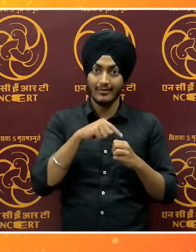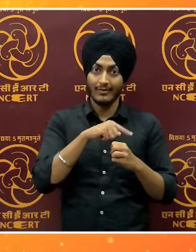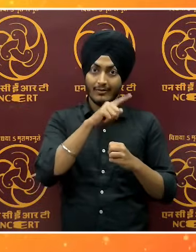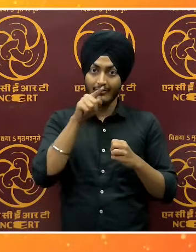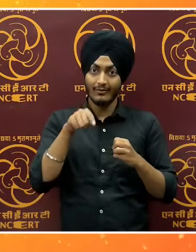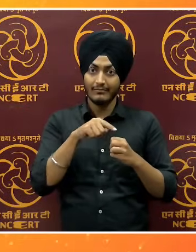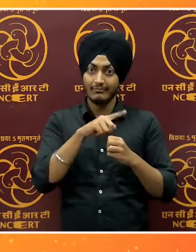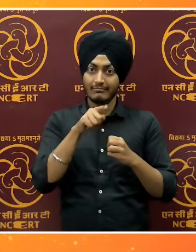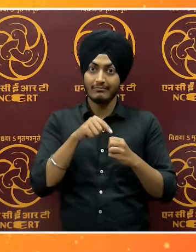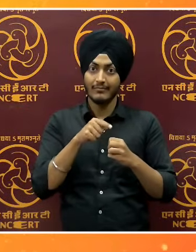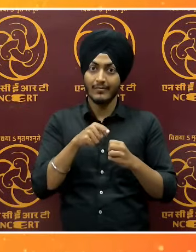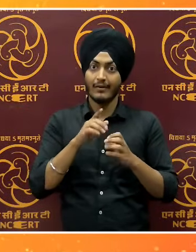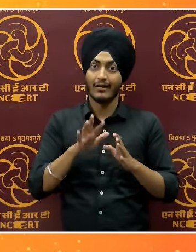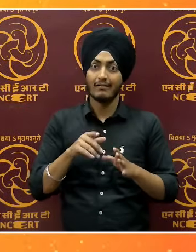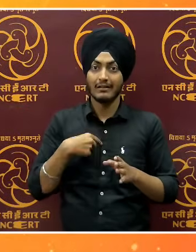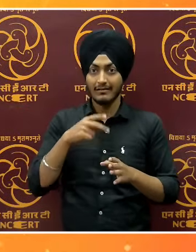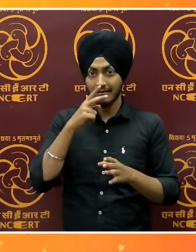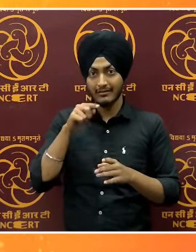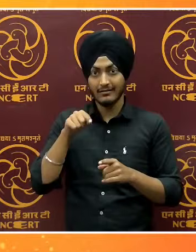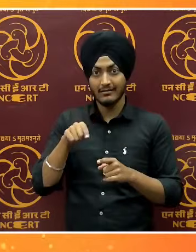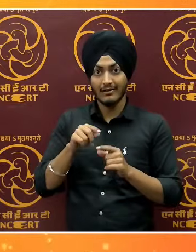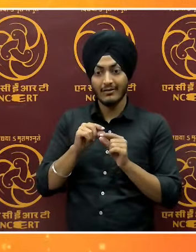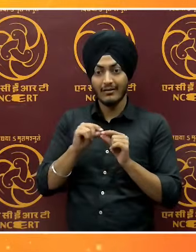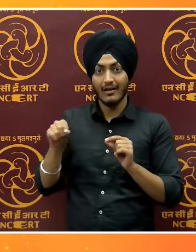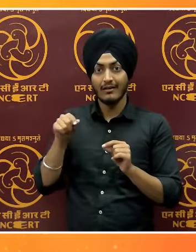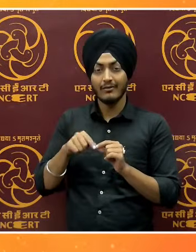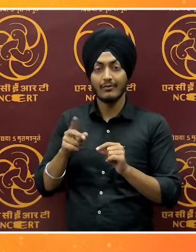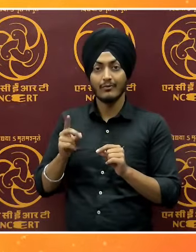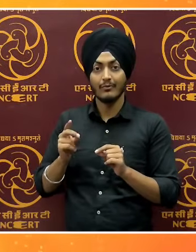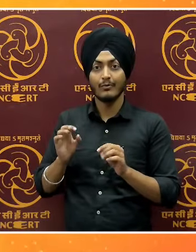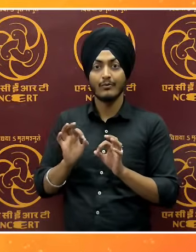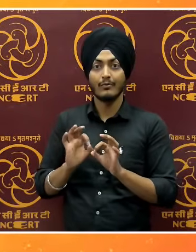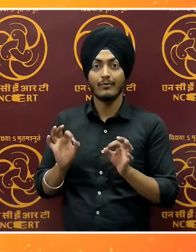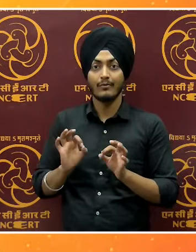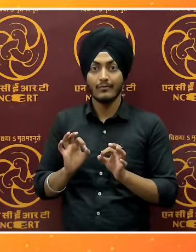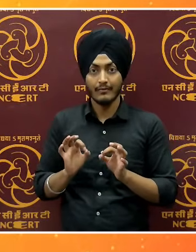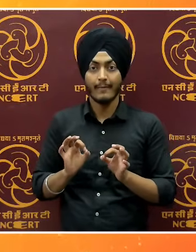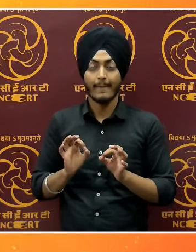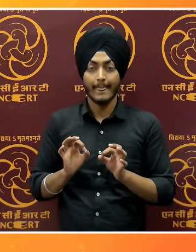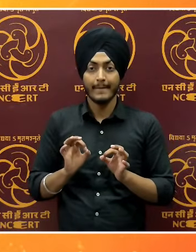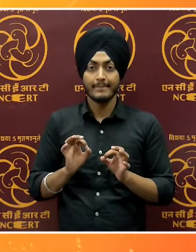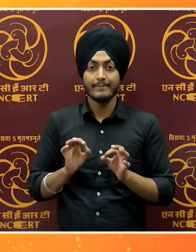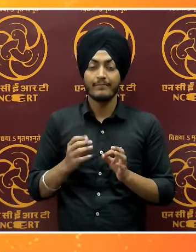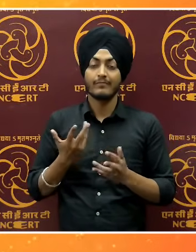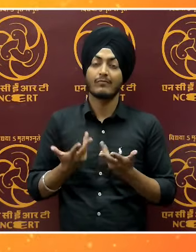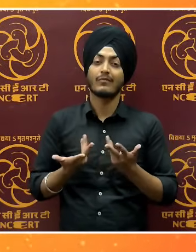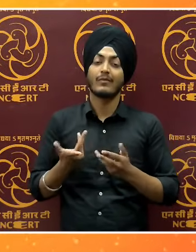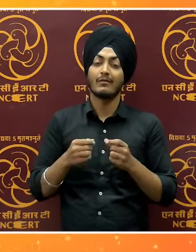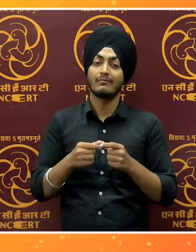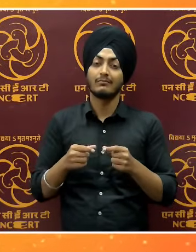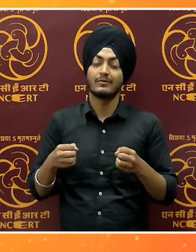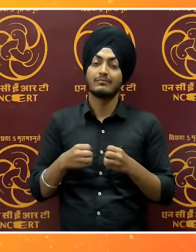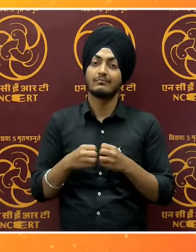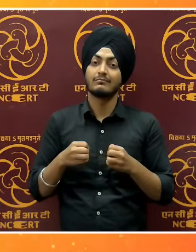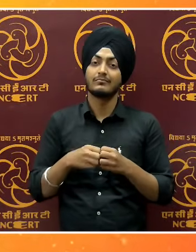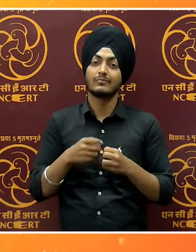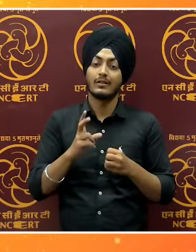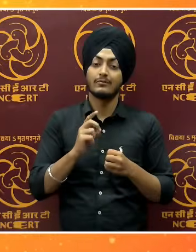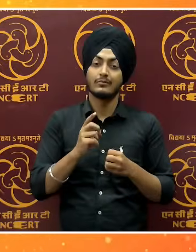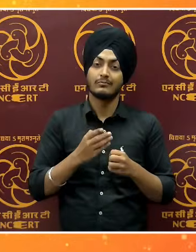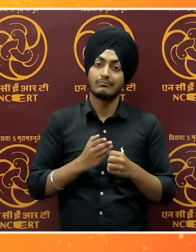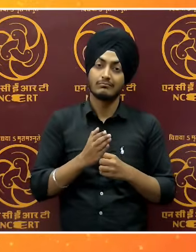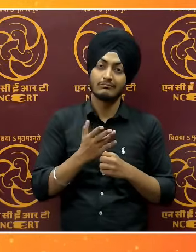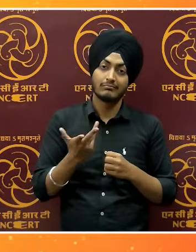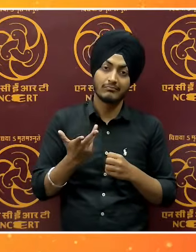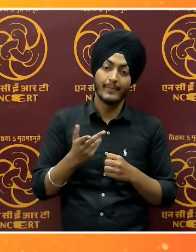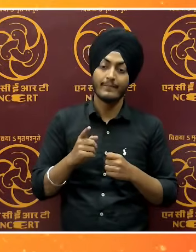But look at here, there is no lines intersect. In whatever may be, whether it is uniform magnetic field or non-uniform